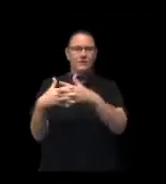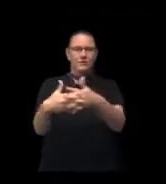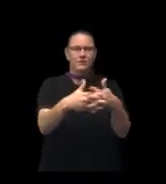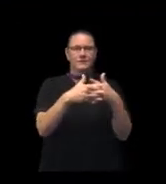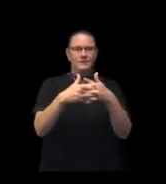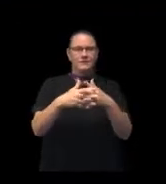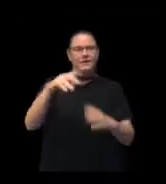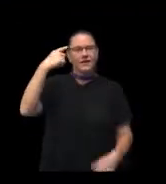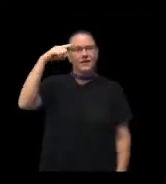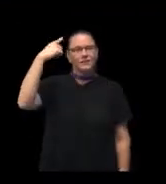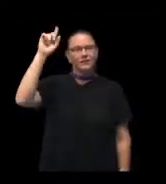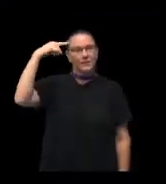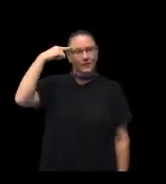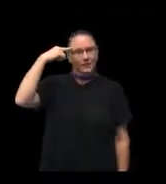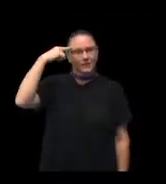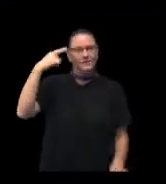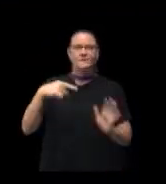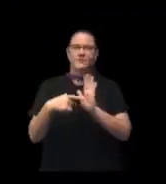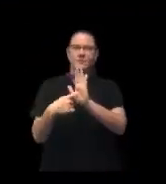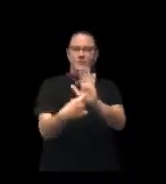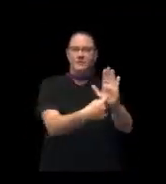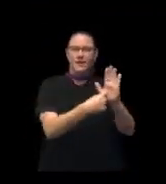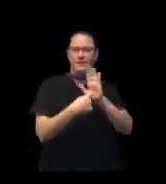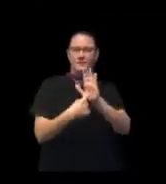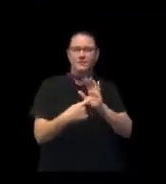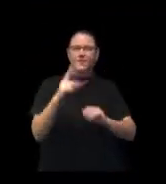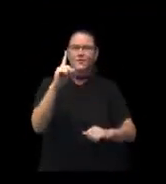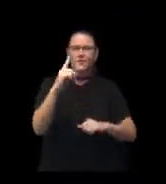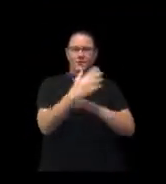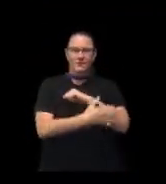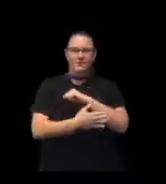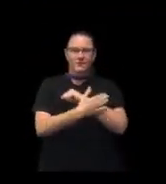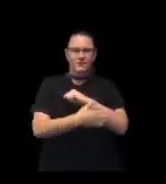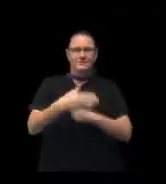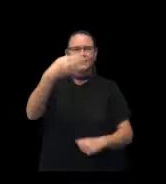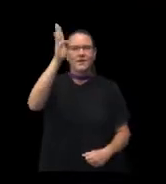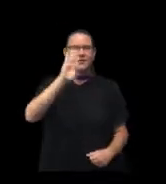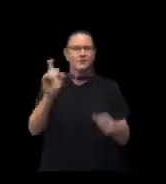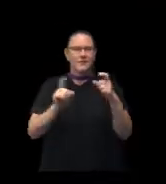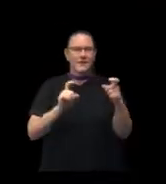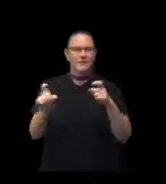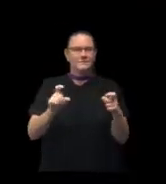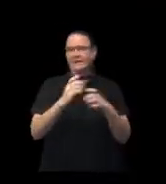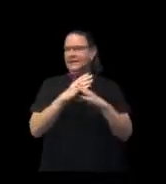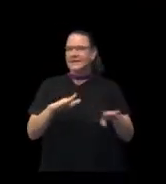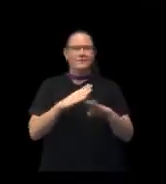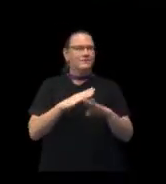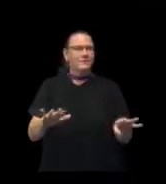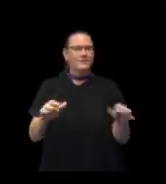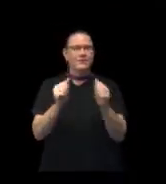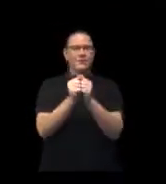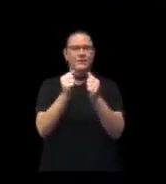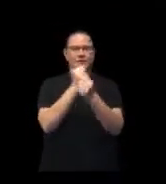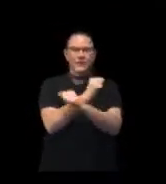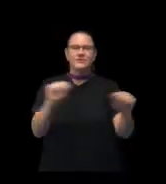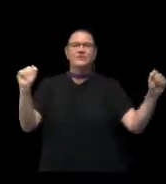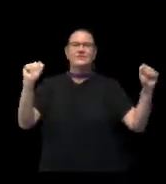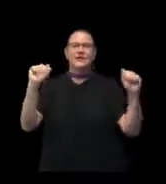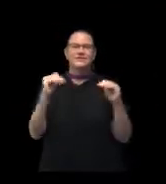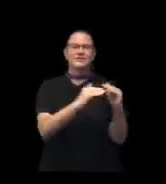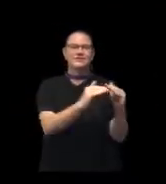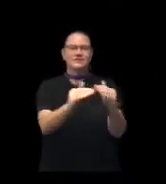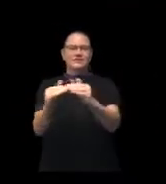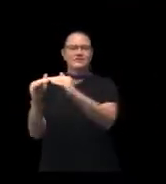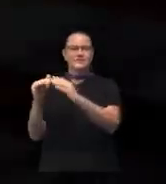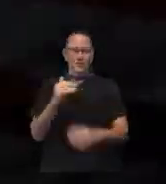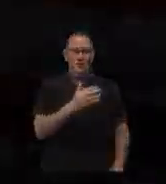United States of America and to the Republic for which it stands, one nation, under God, indivisible, with